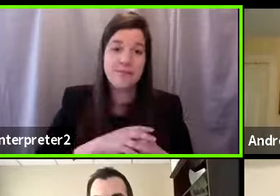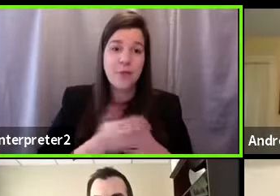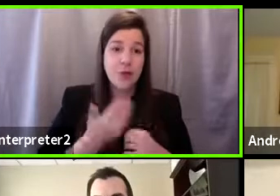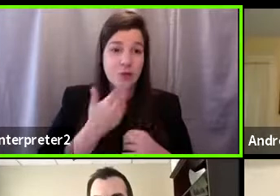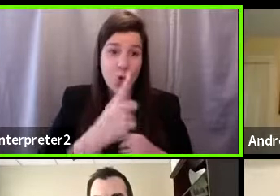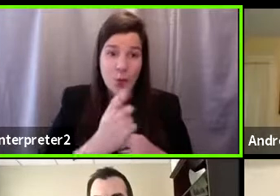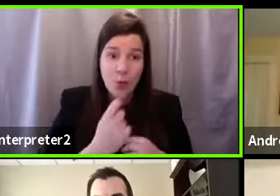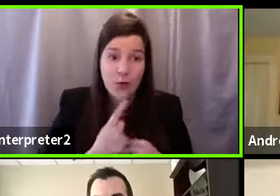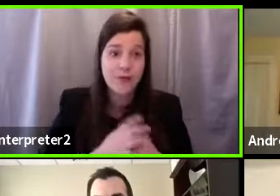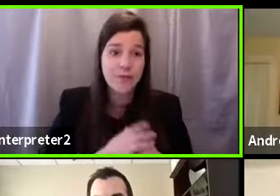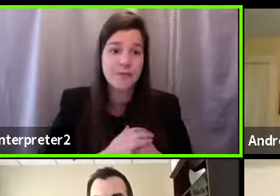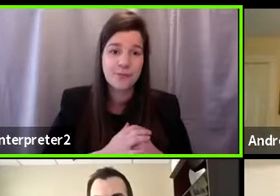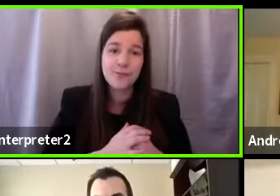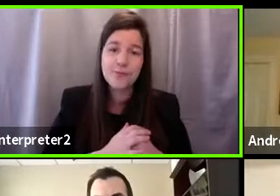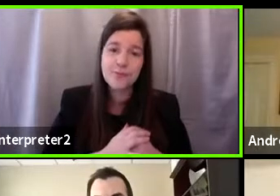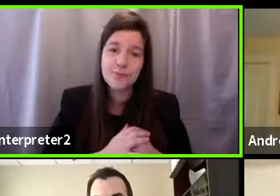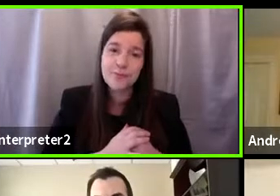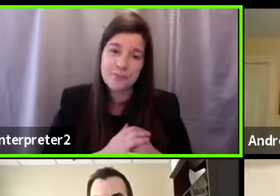and